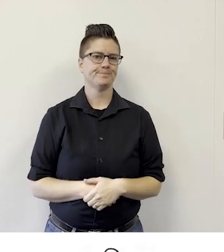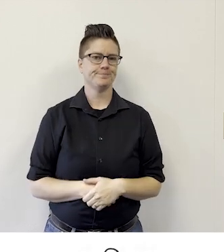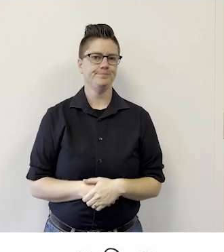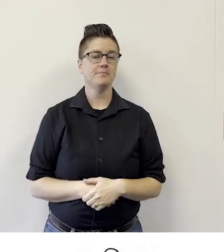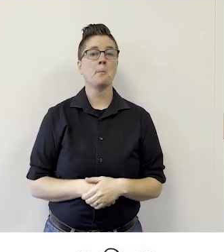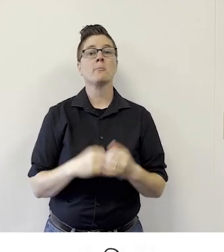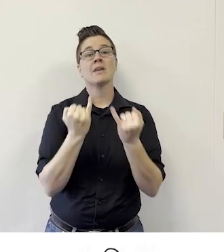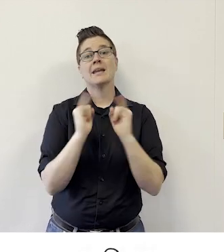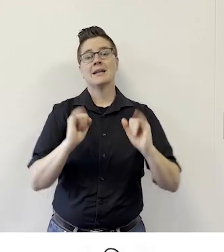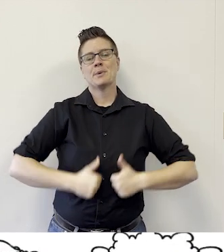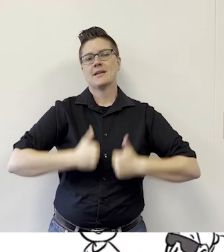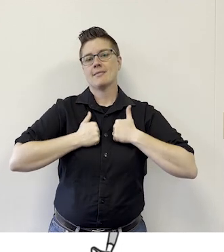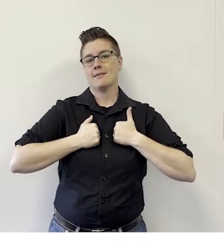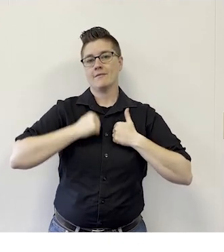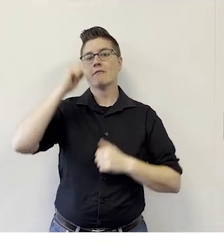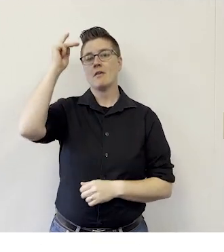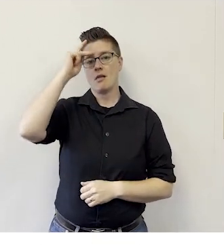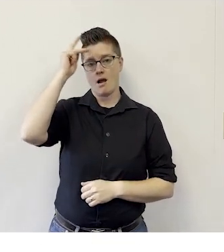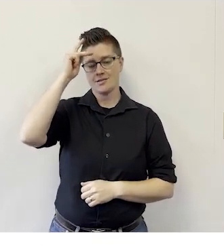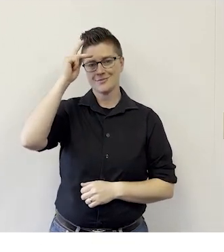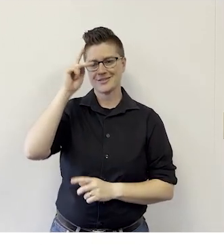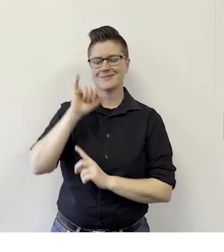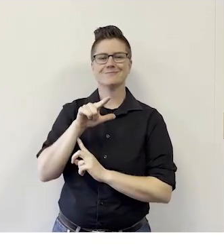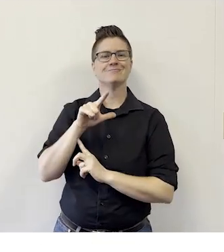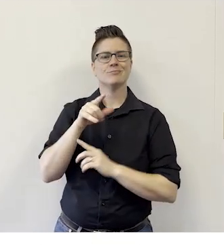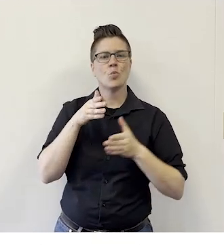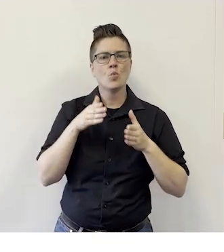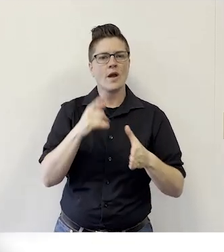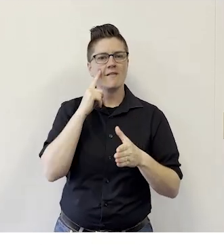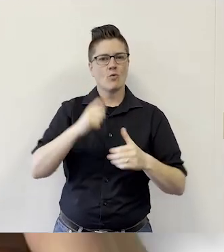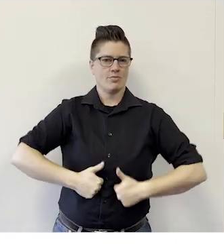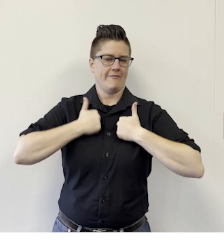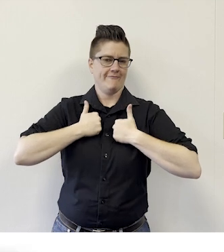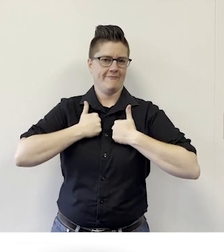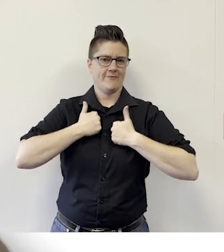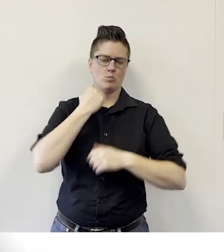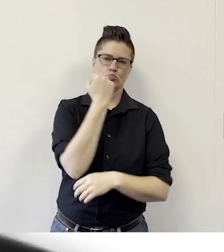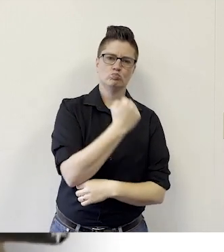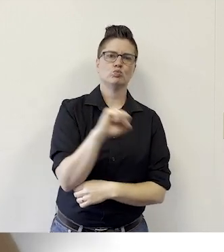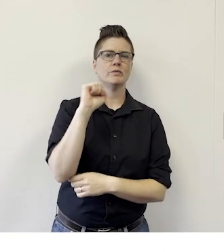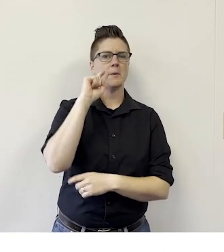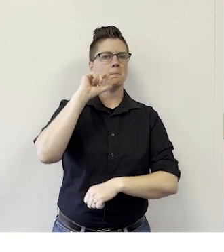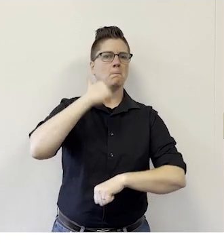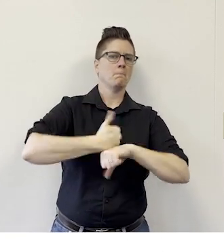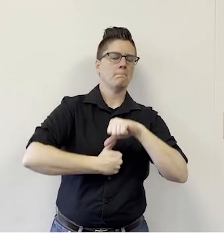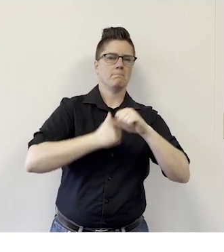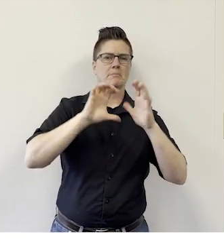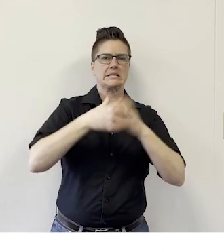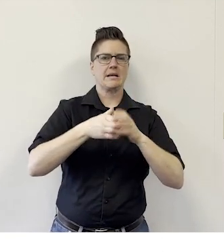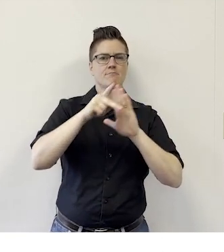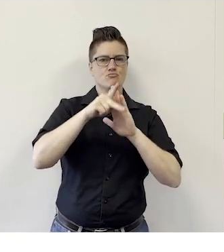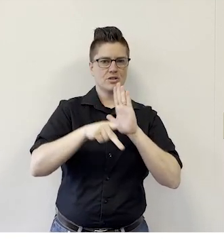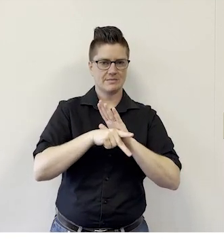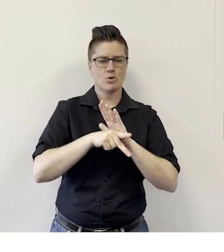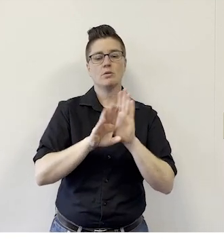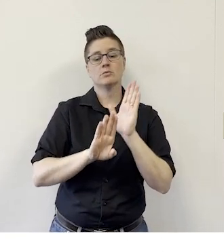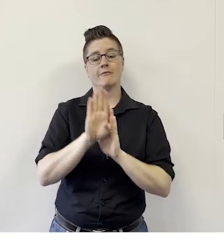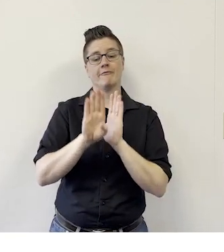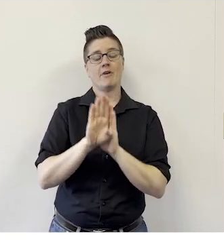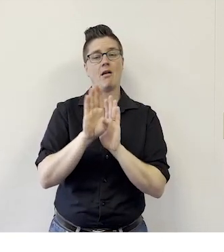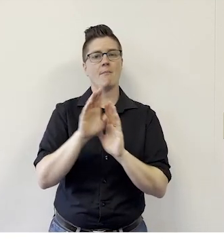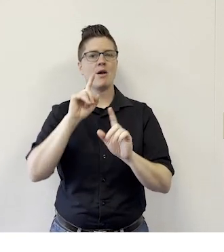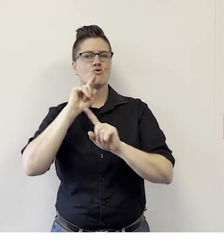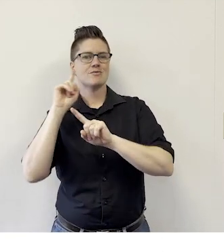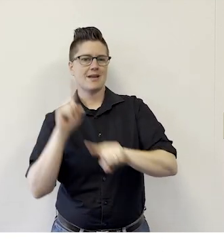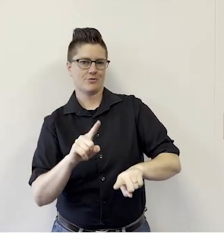and transportation. Independent living philosophy is a way of life, a movement defined by a set of principles